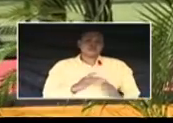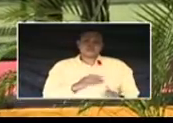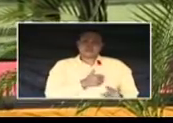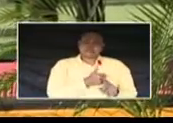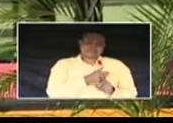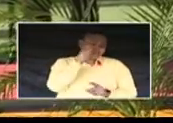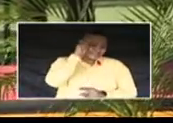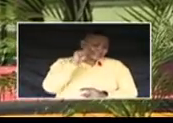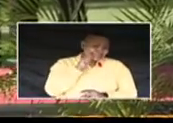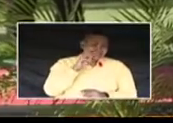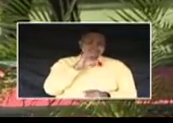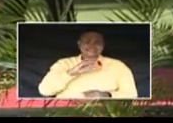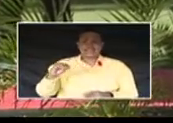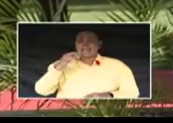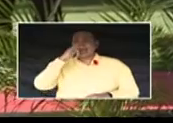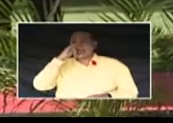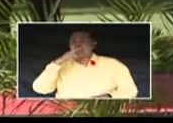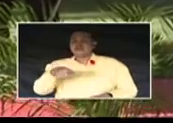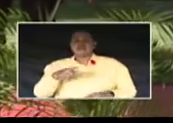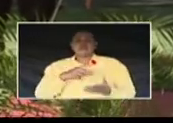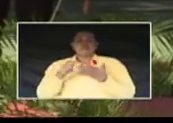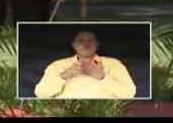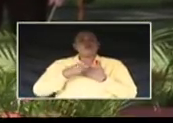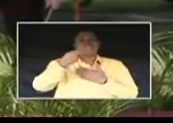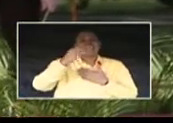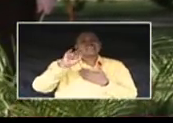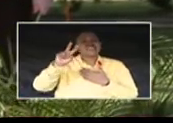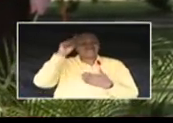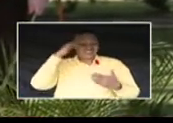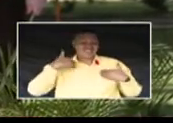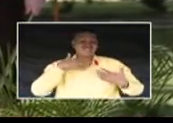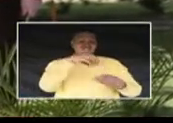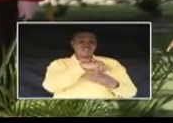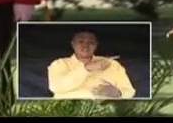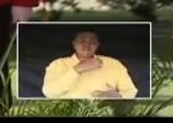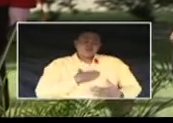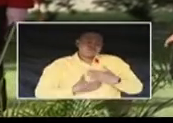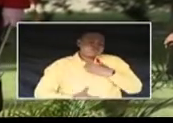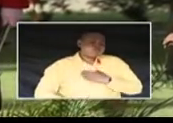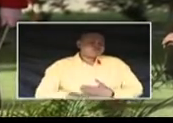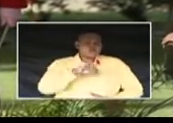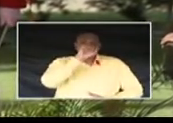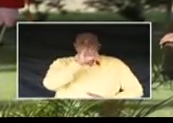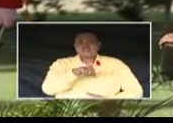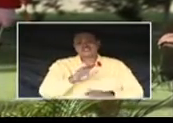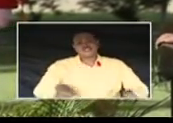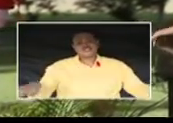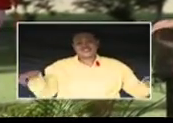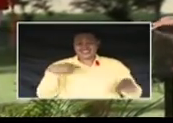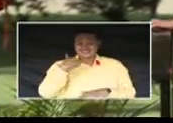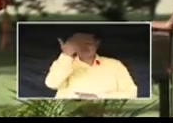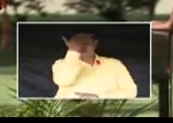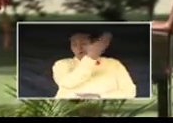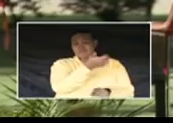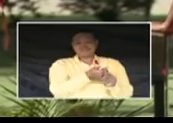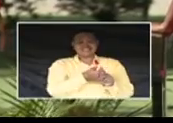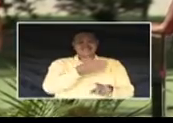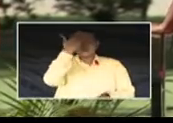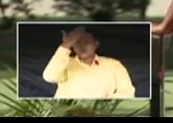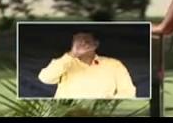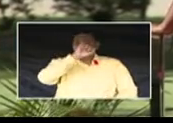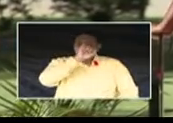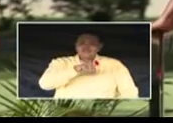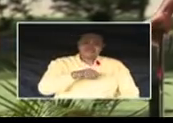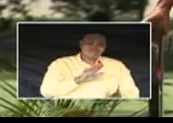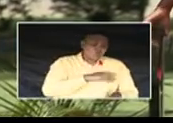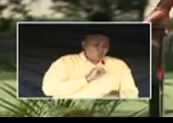adolescent HIV/AIDS program. She has a passion for children. Anybody who knows her knows that she's passionate about